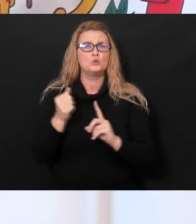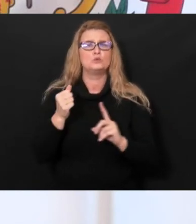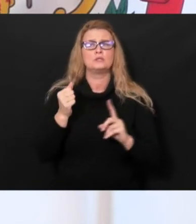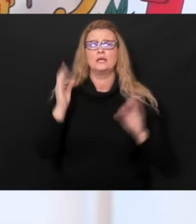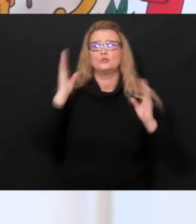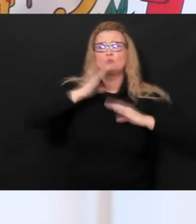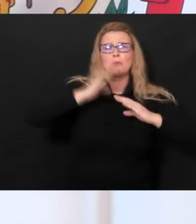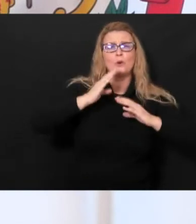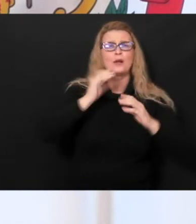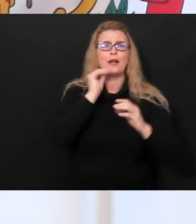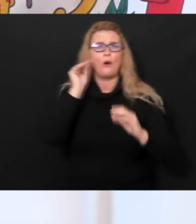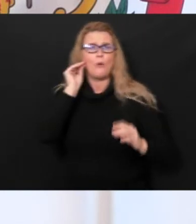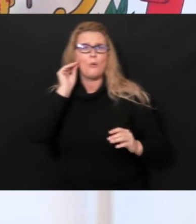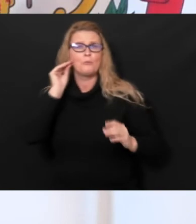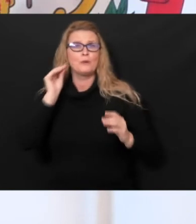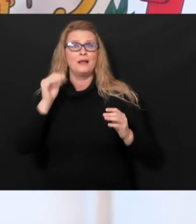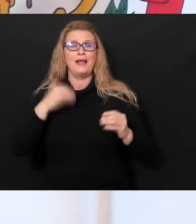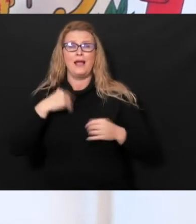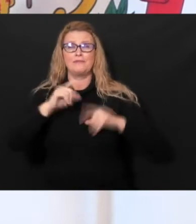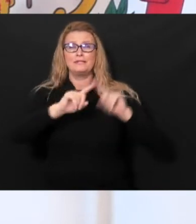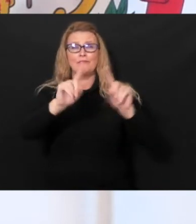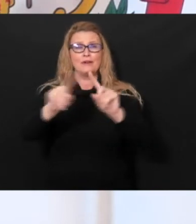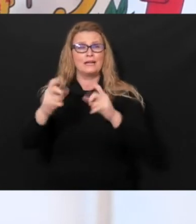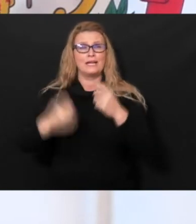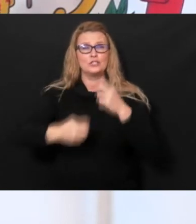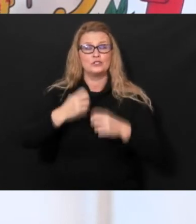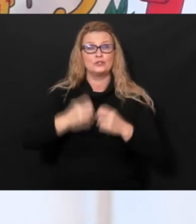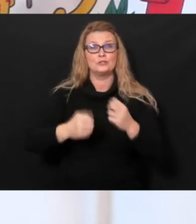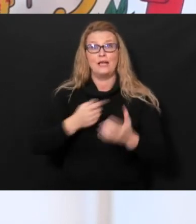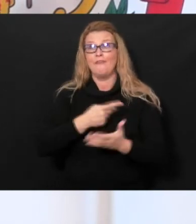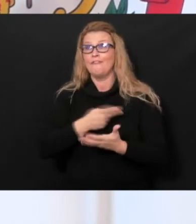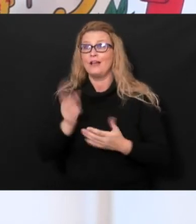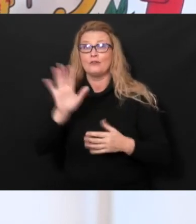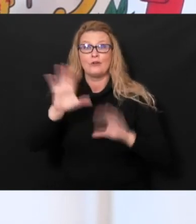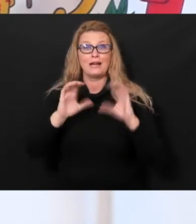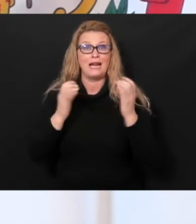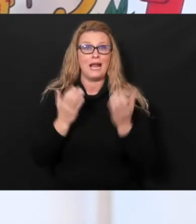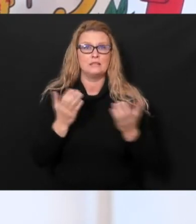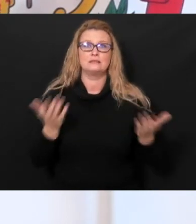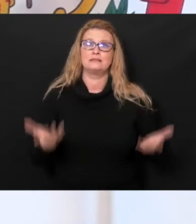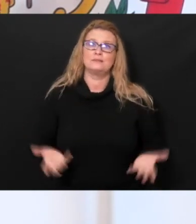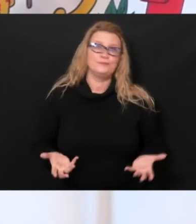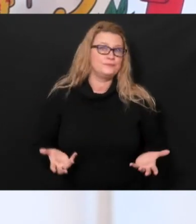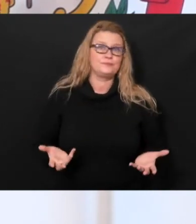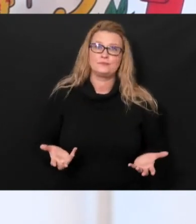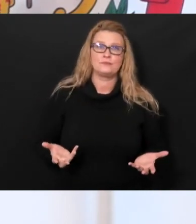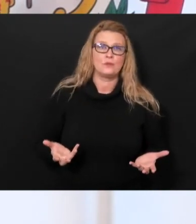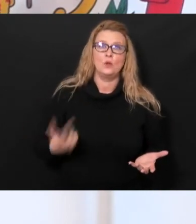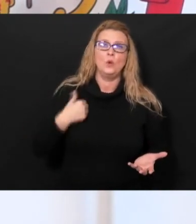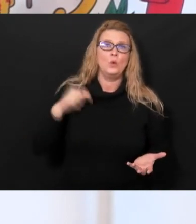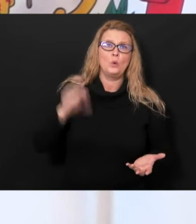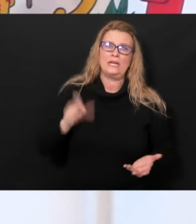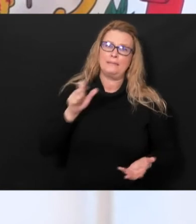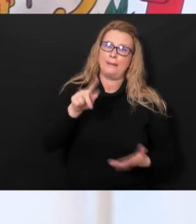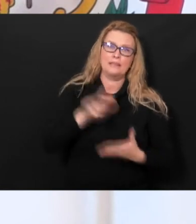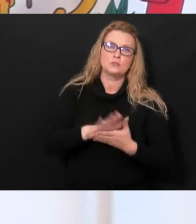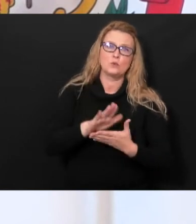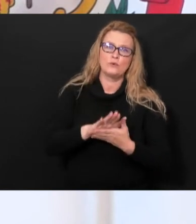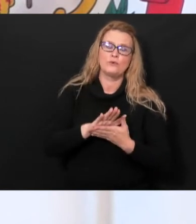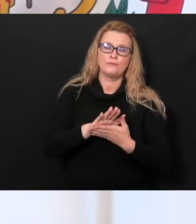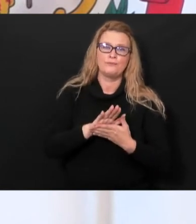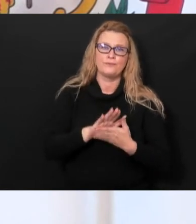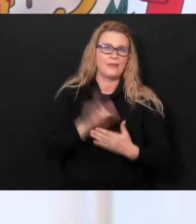troubled and having all kinds of issues, plus they're failing core classes and everything. Without any question, we got to be in school. We